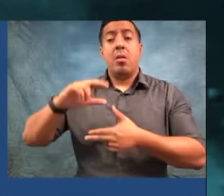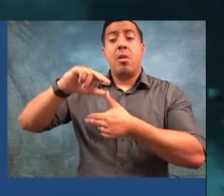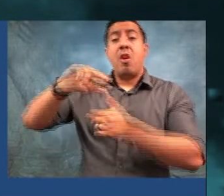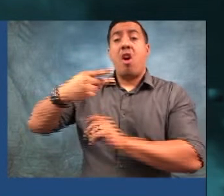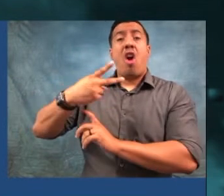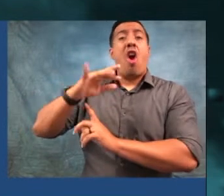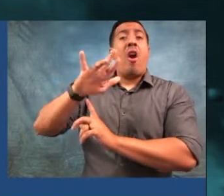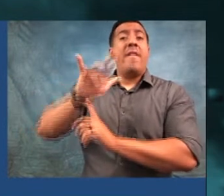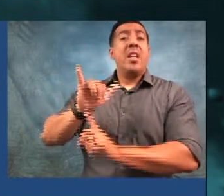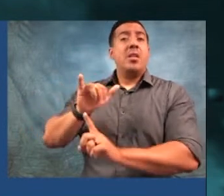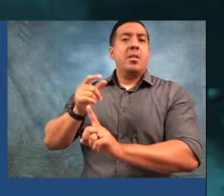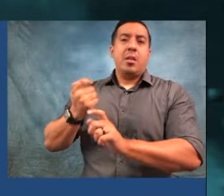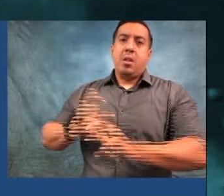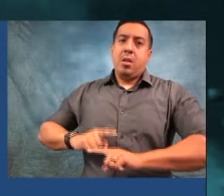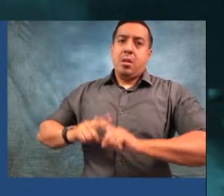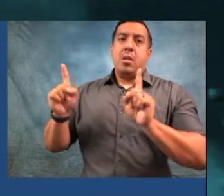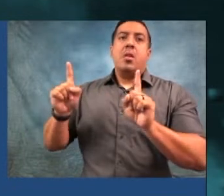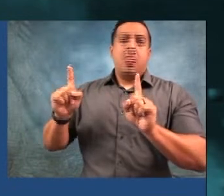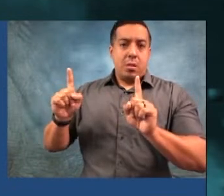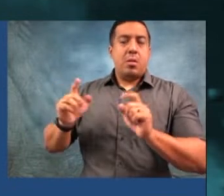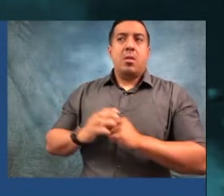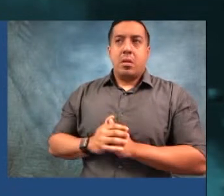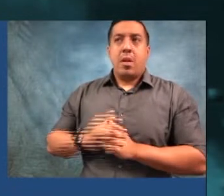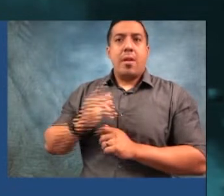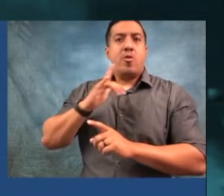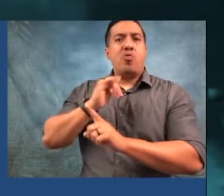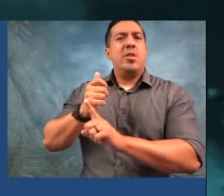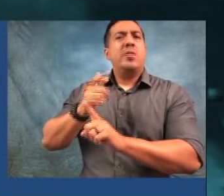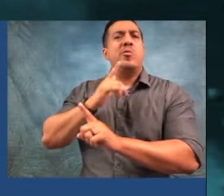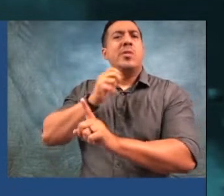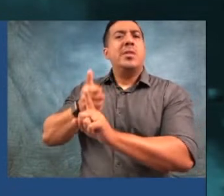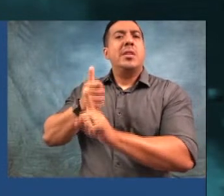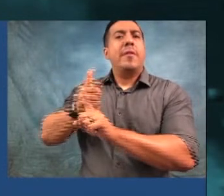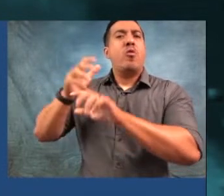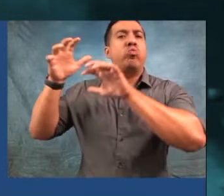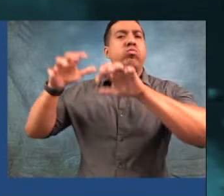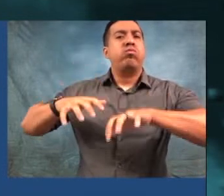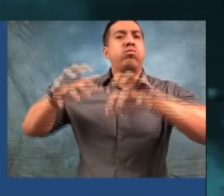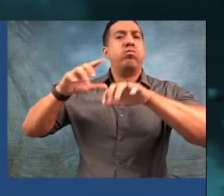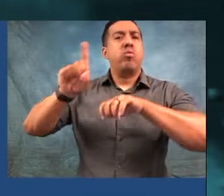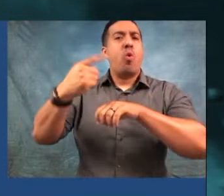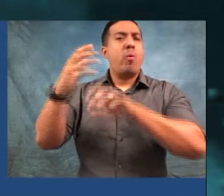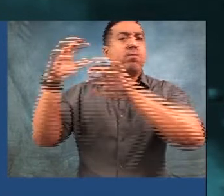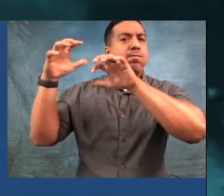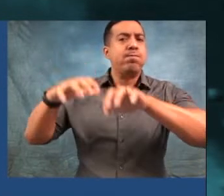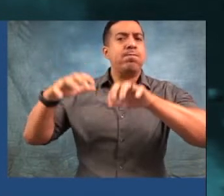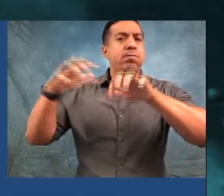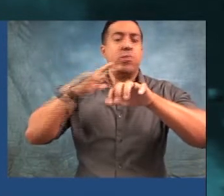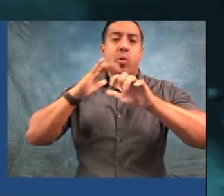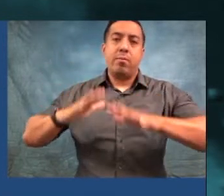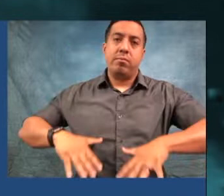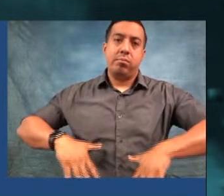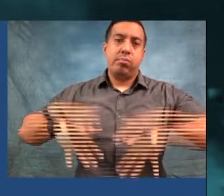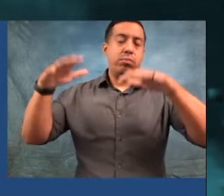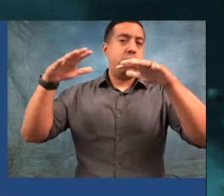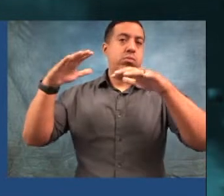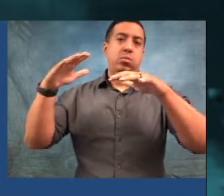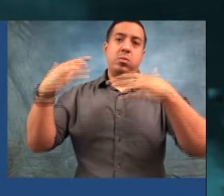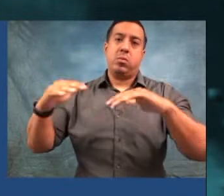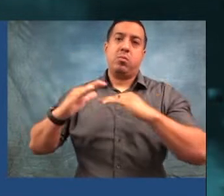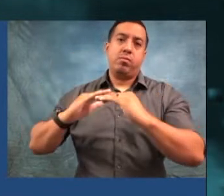Hurricane Harvey, as I said, for us was mostly a rainstorm with catastrophic